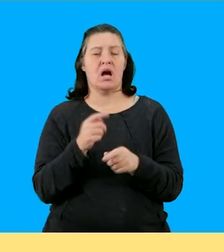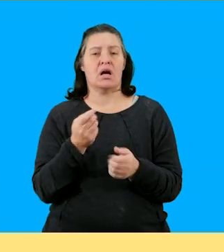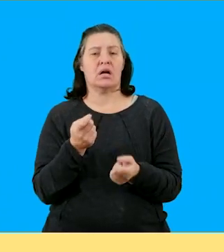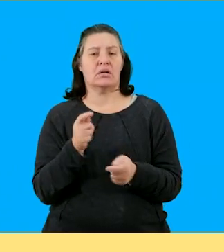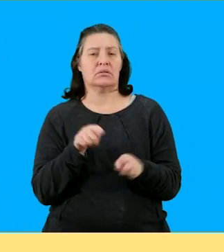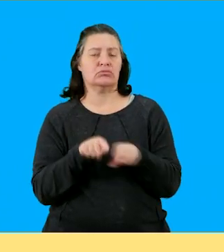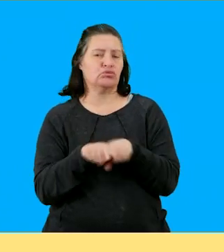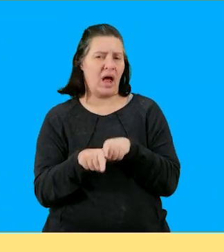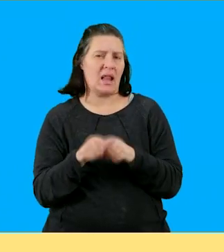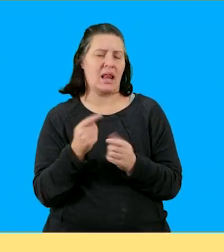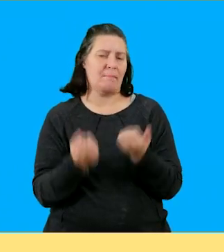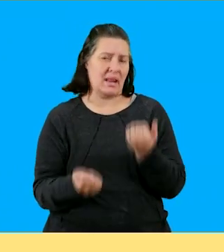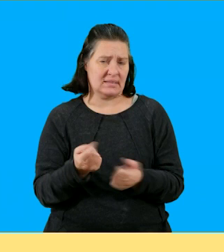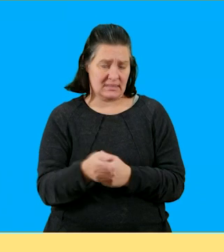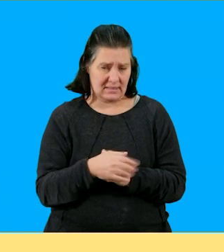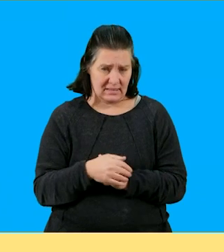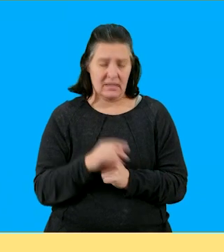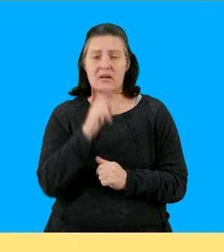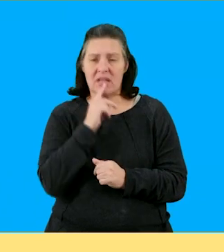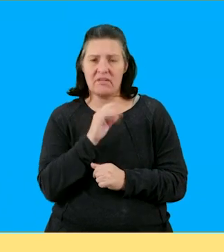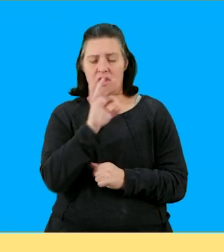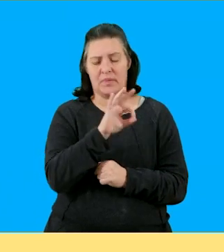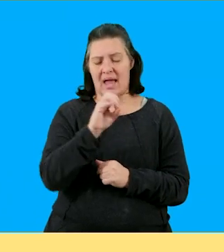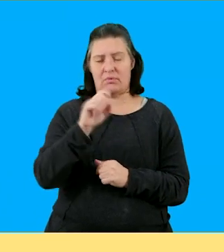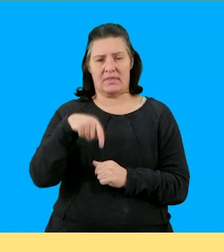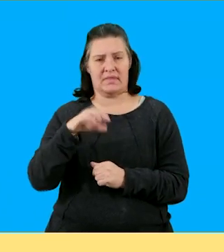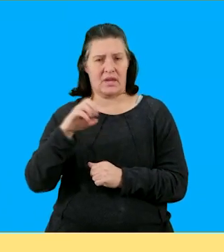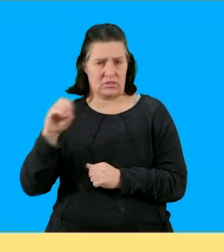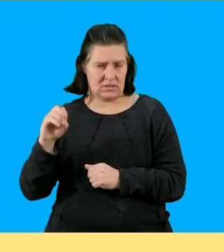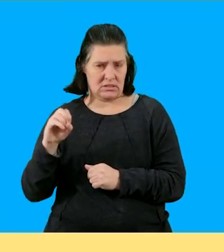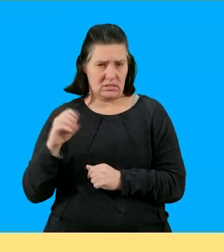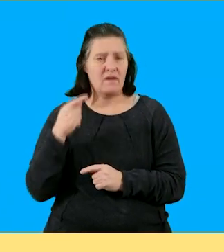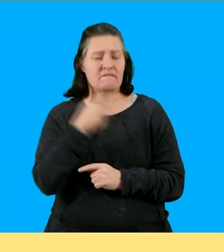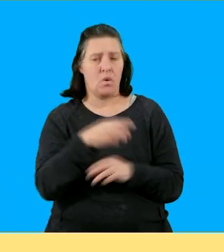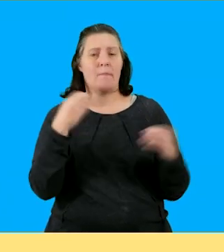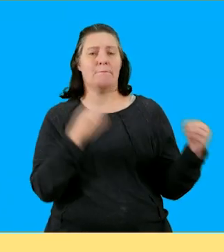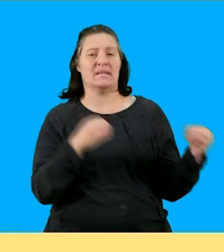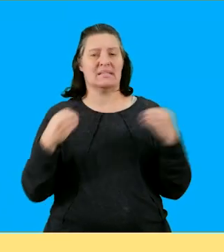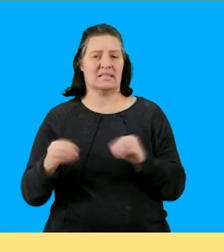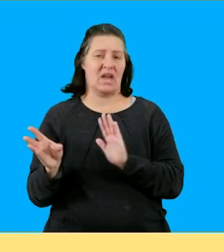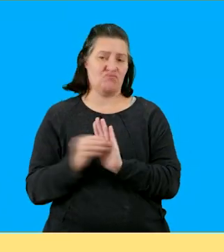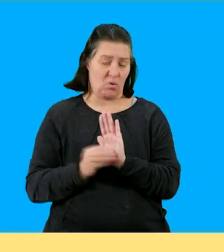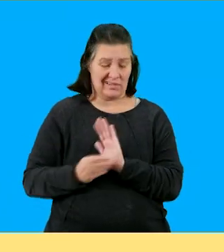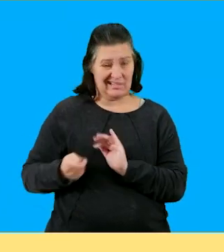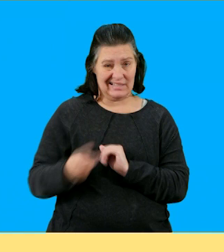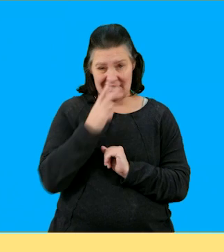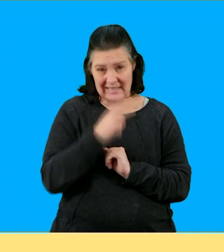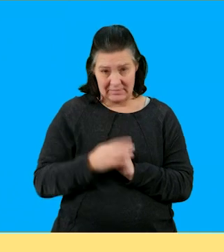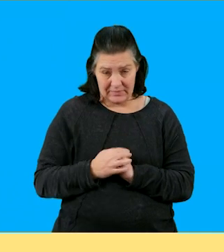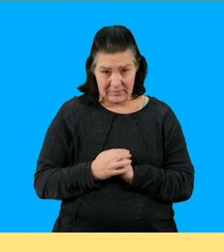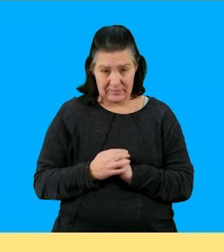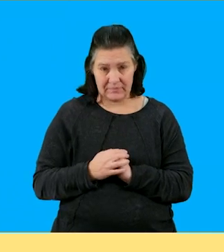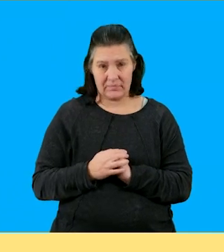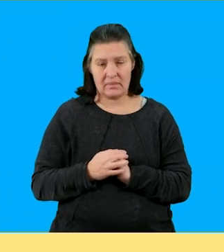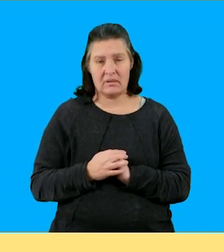balance on 28 February. And we have trading stock of 300,000. So this is according to business records.